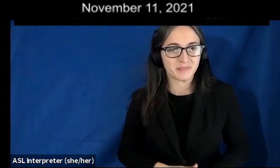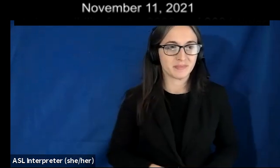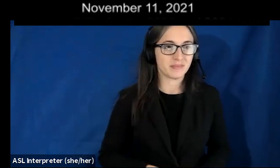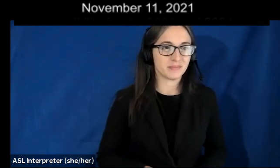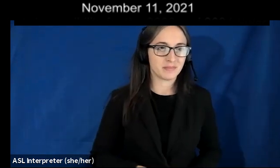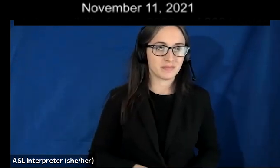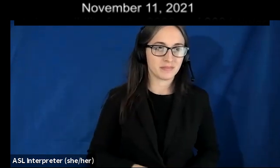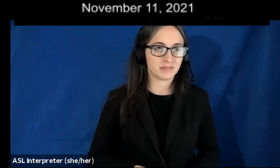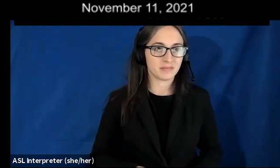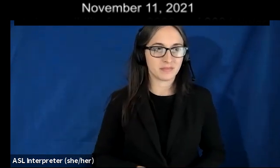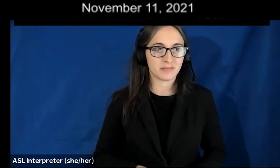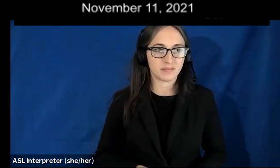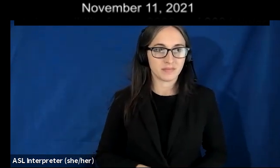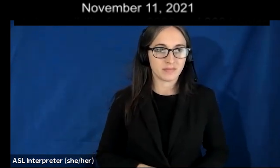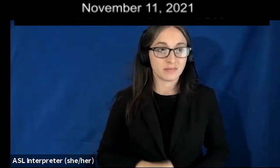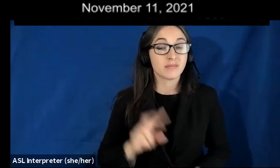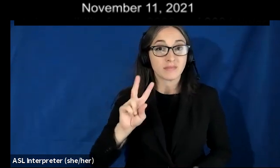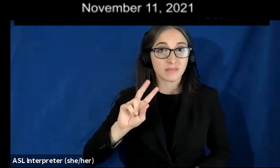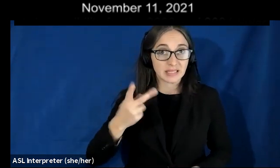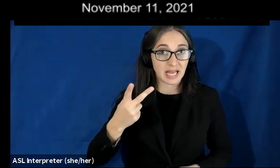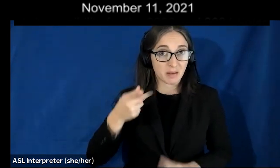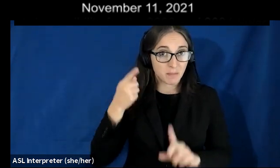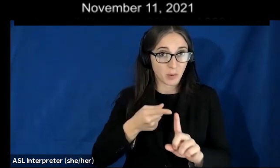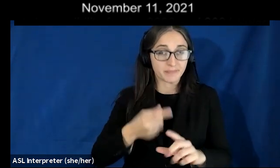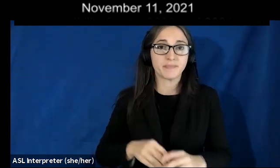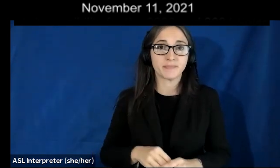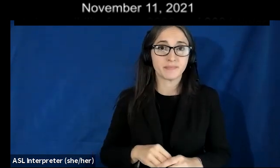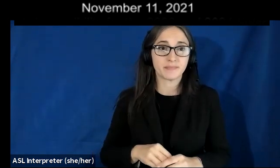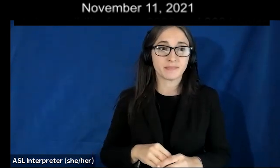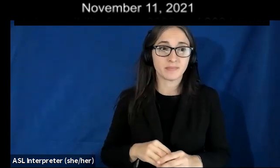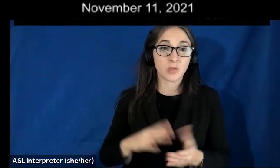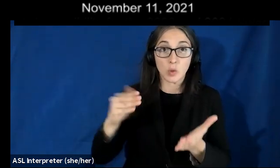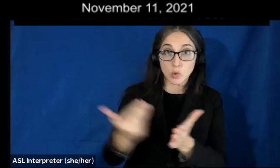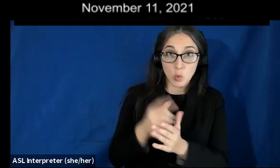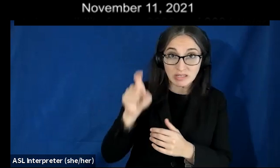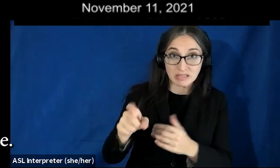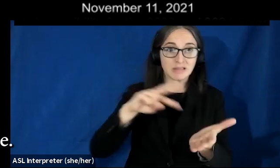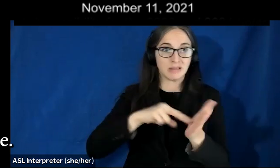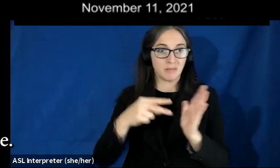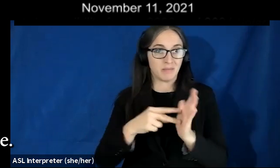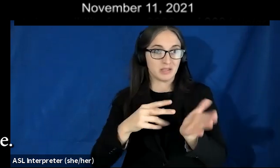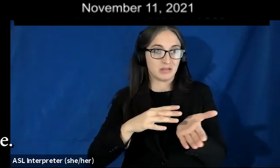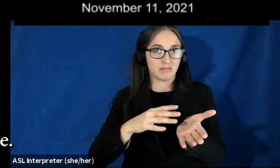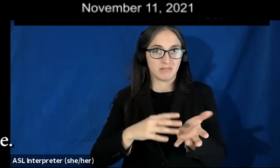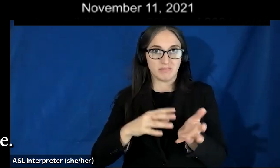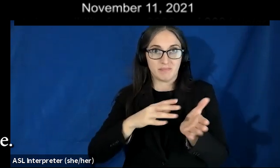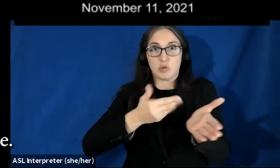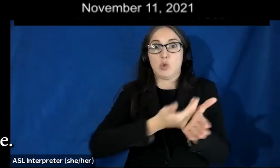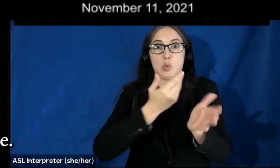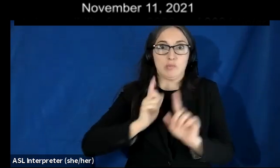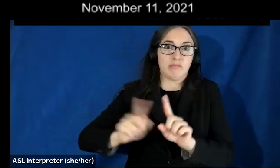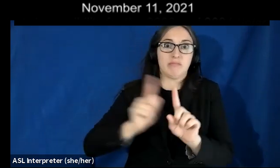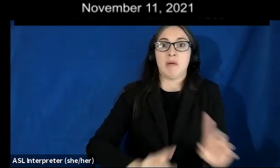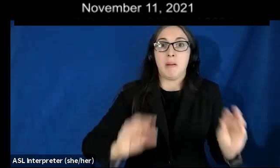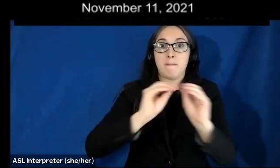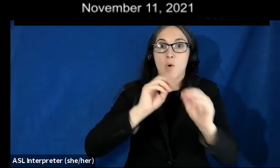new needs mean new versions of the design. There are three designs in the